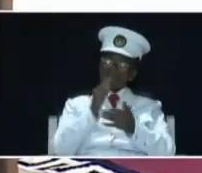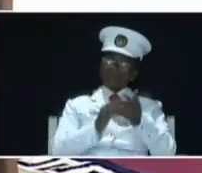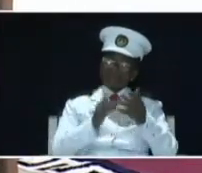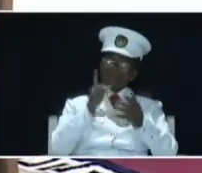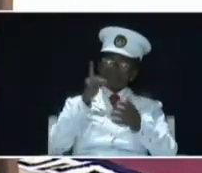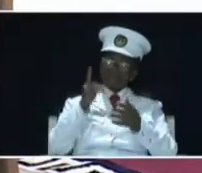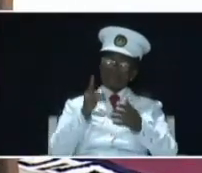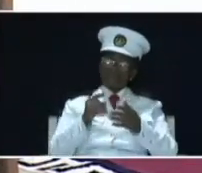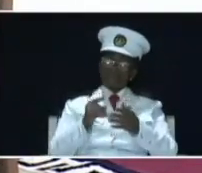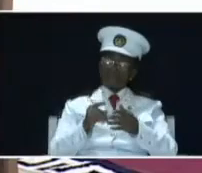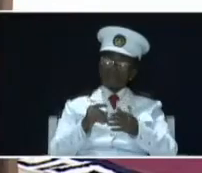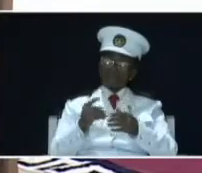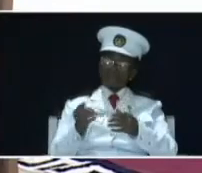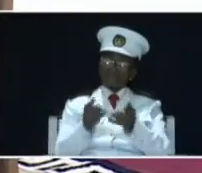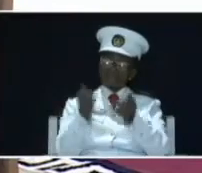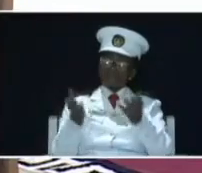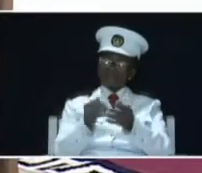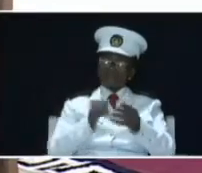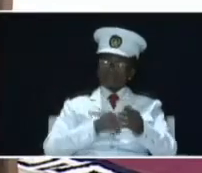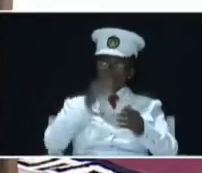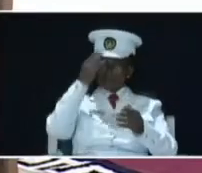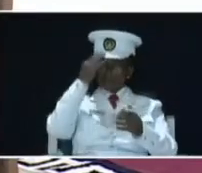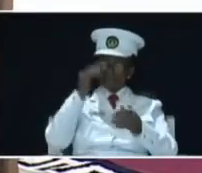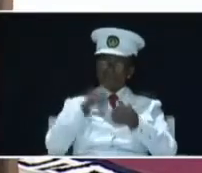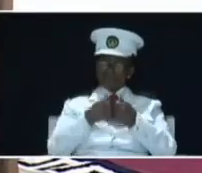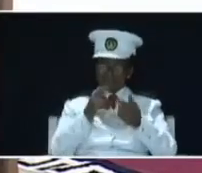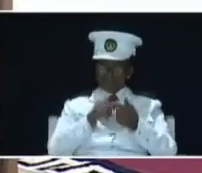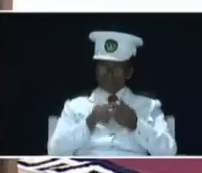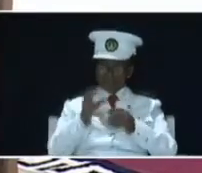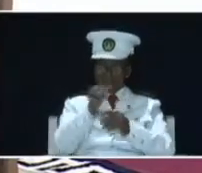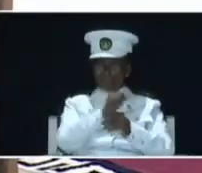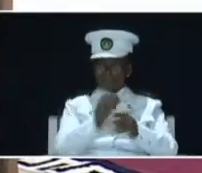the crisis in your family.